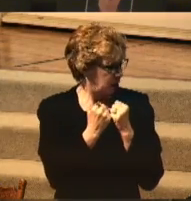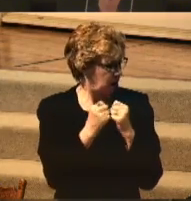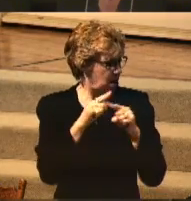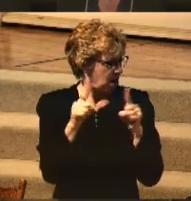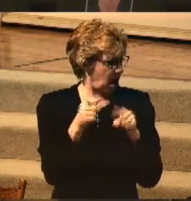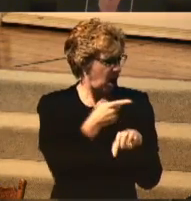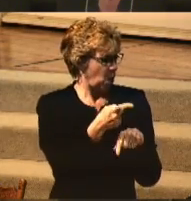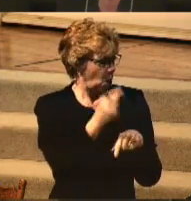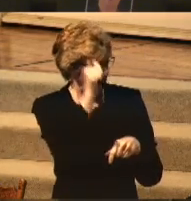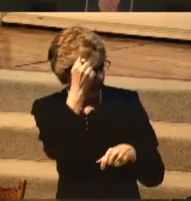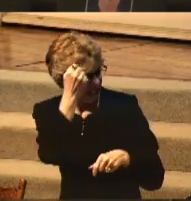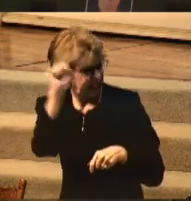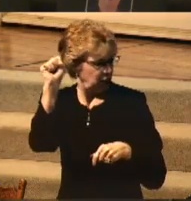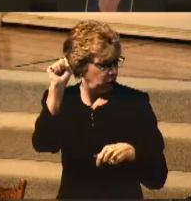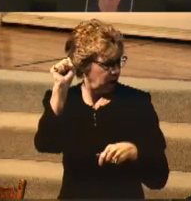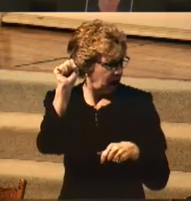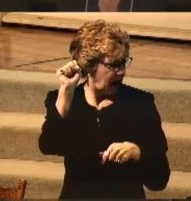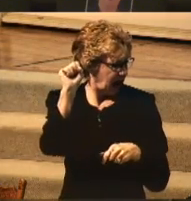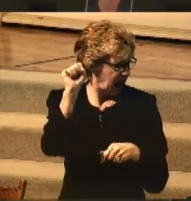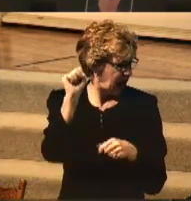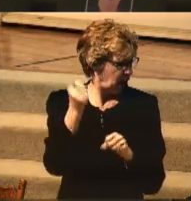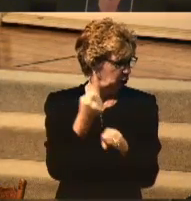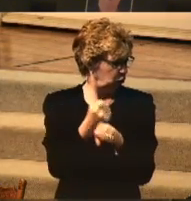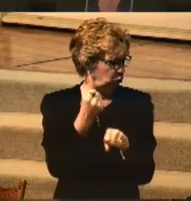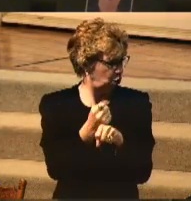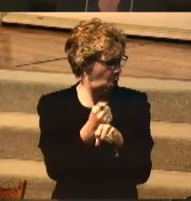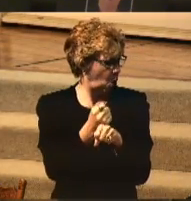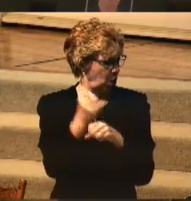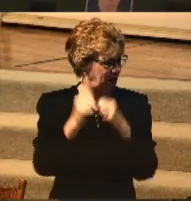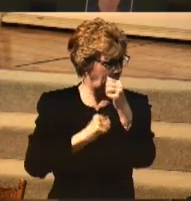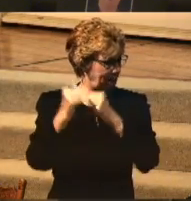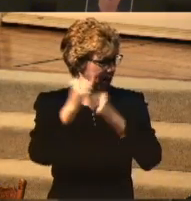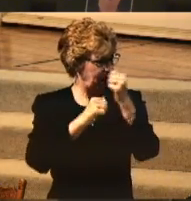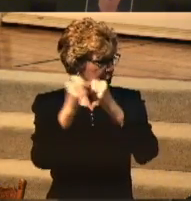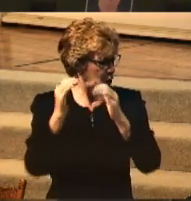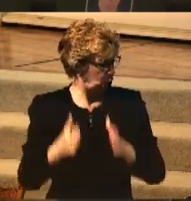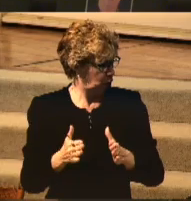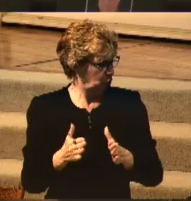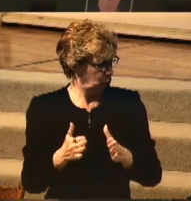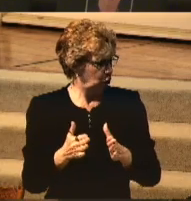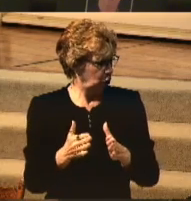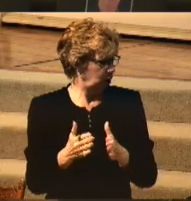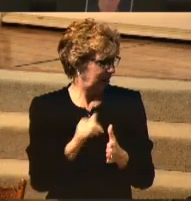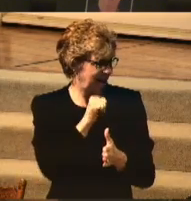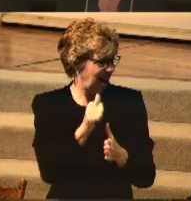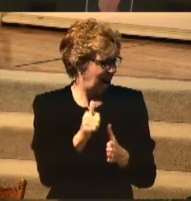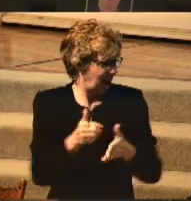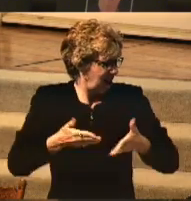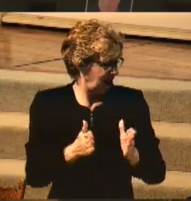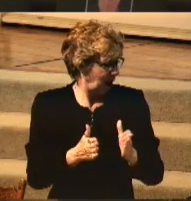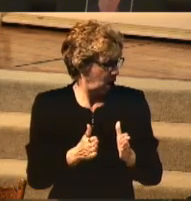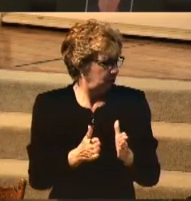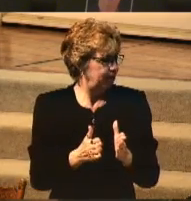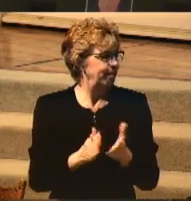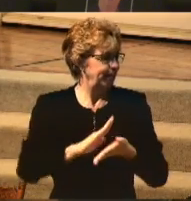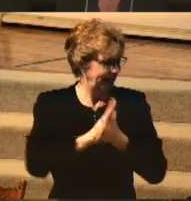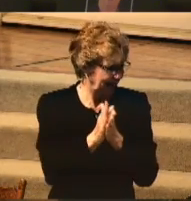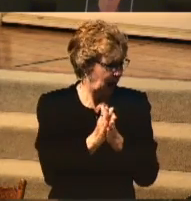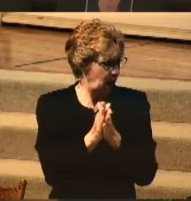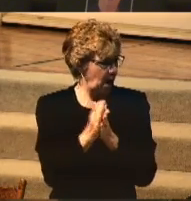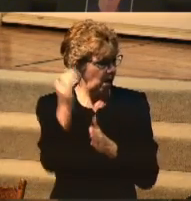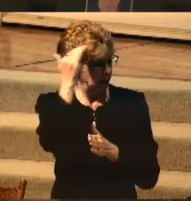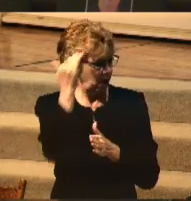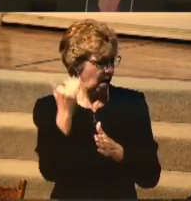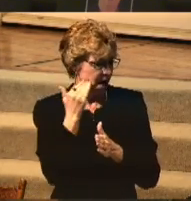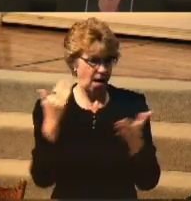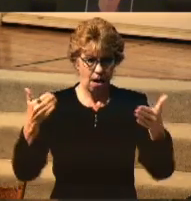the stone which the builders disallowed, the same is made the head of the corner." The Bible tells